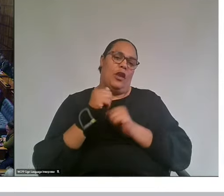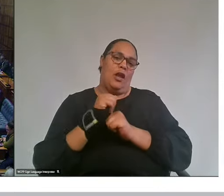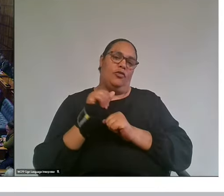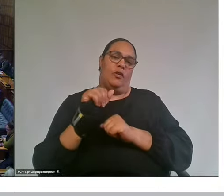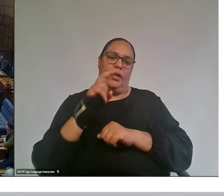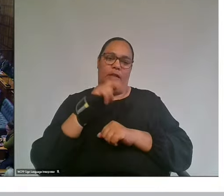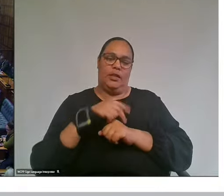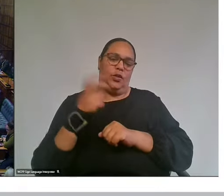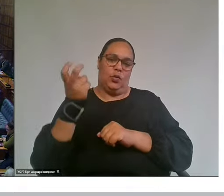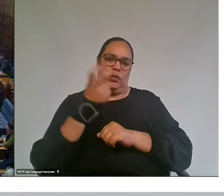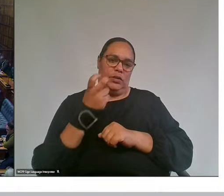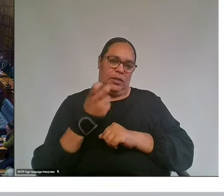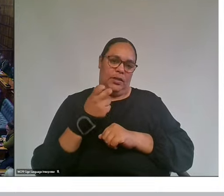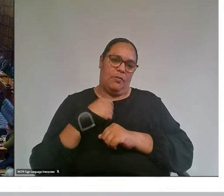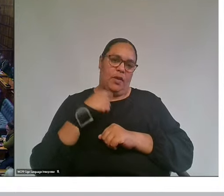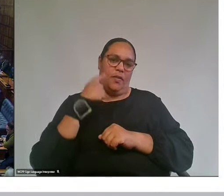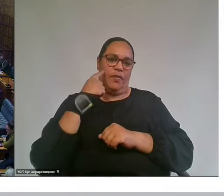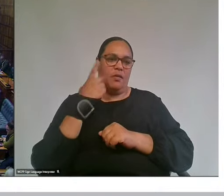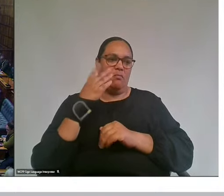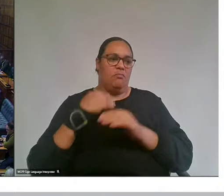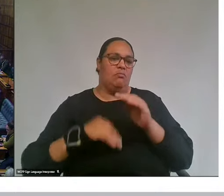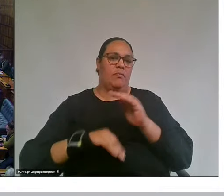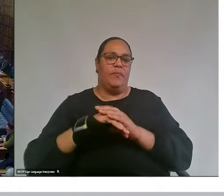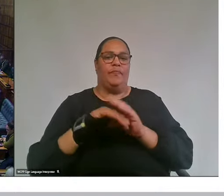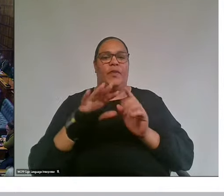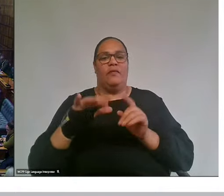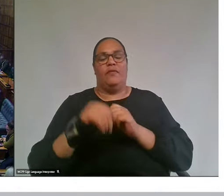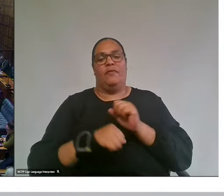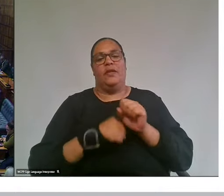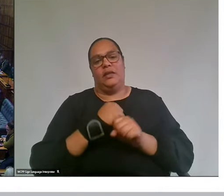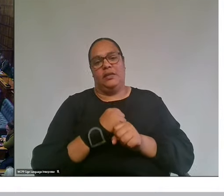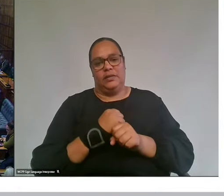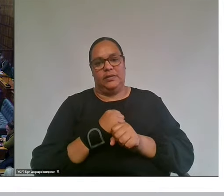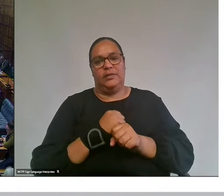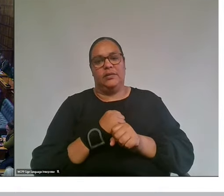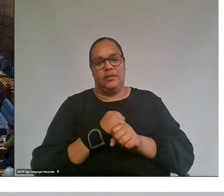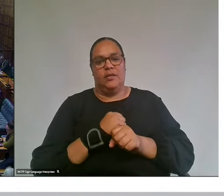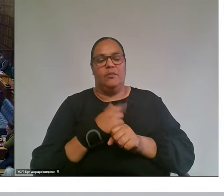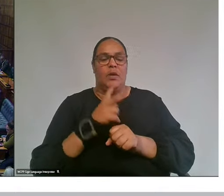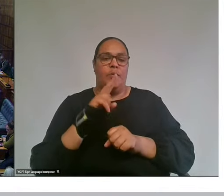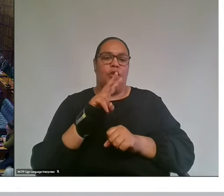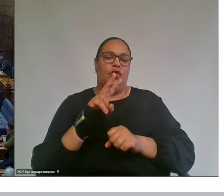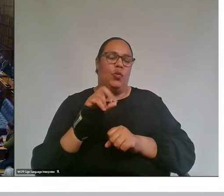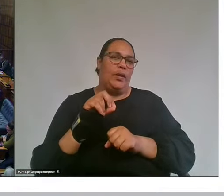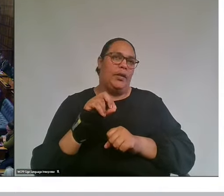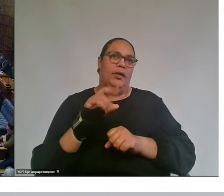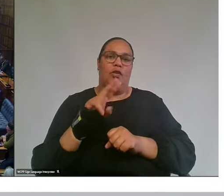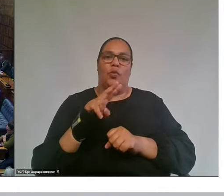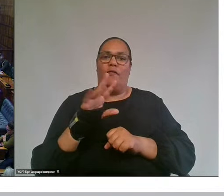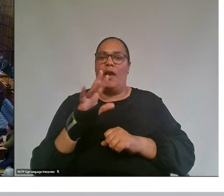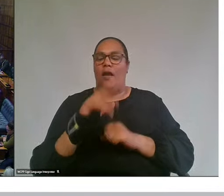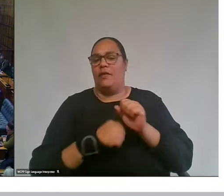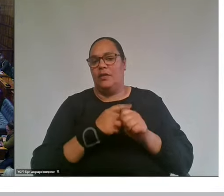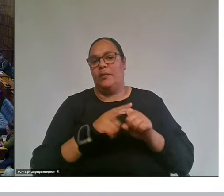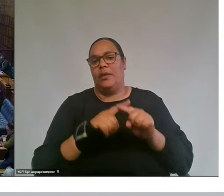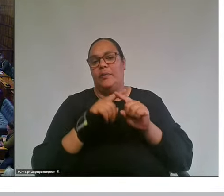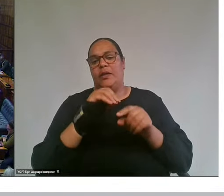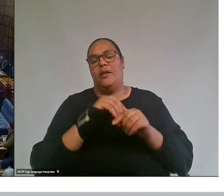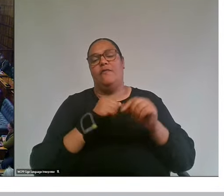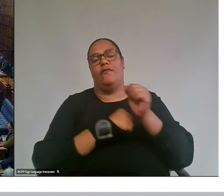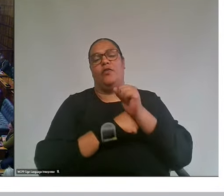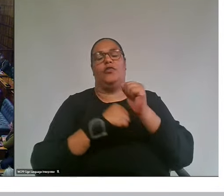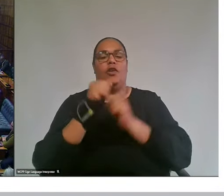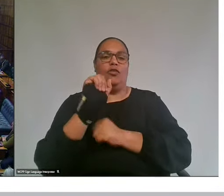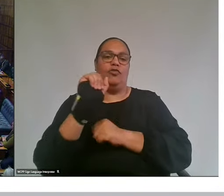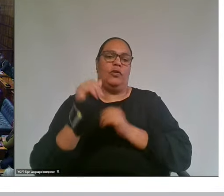seek I I would think minimum of 15 years um 20 years 25 years depending on that infrastructure investment so